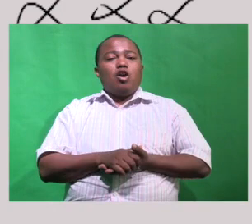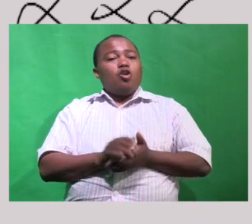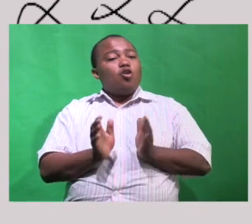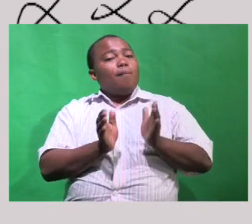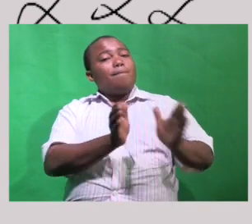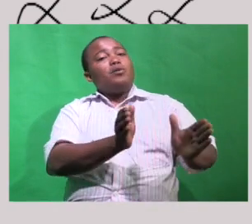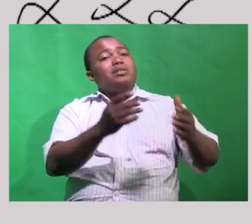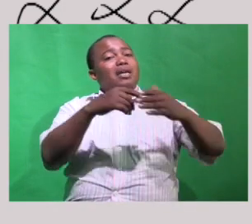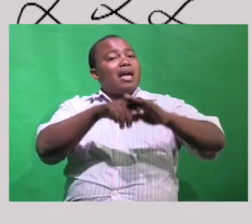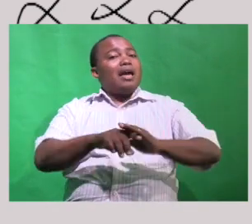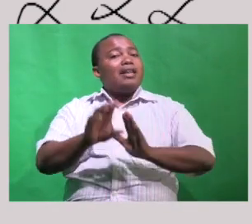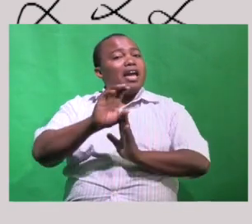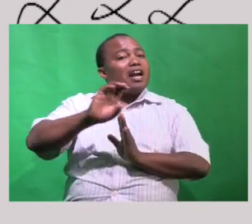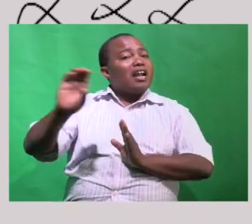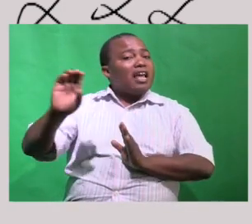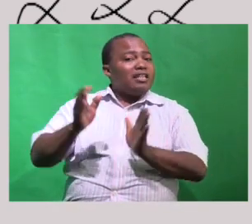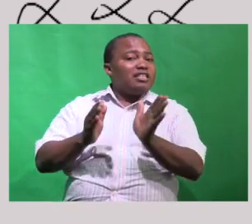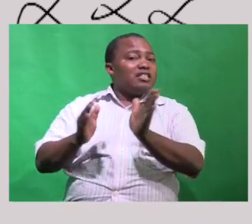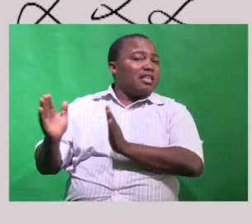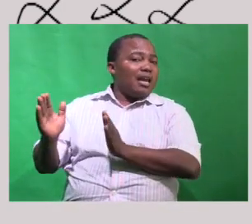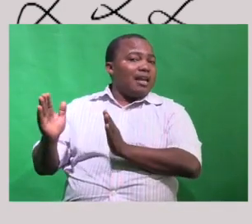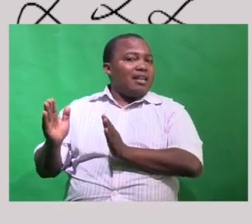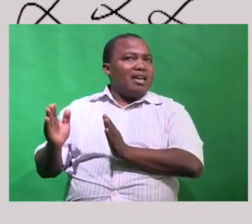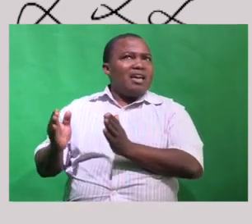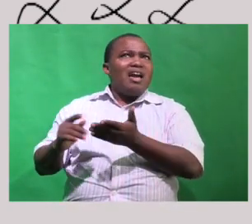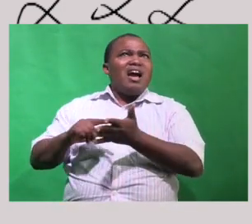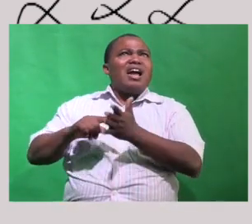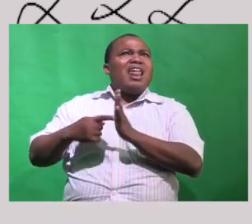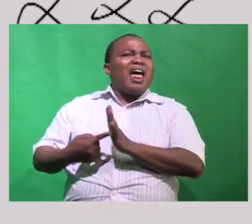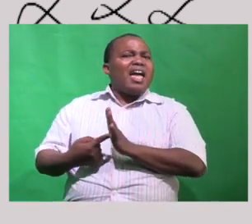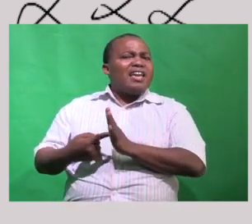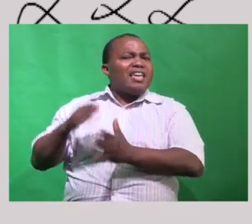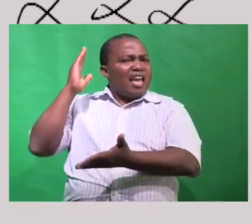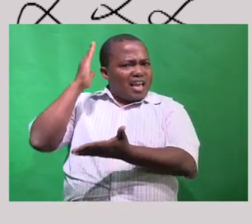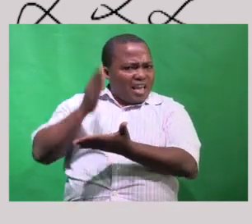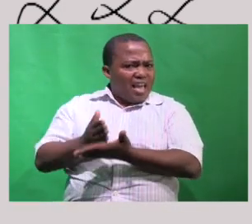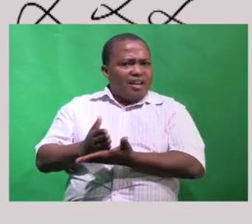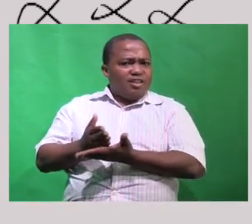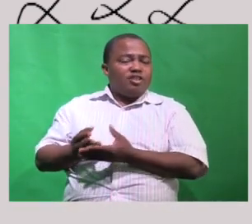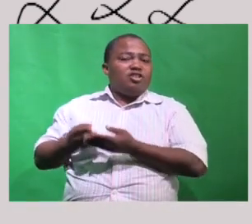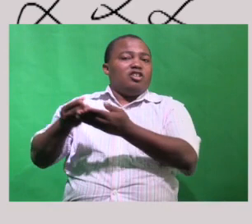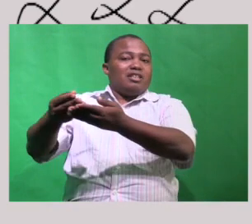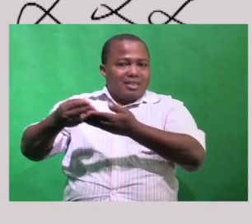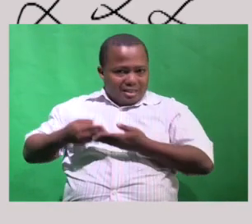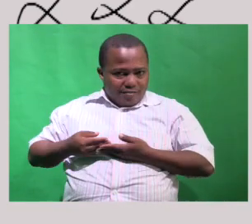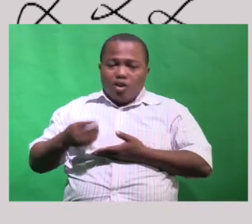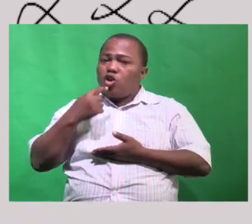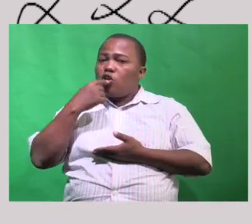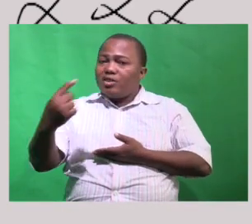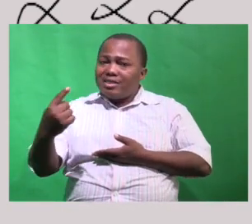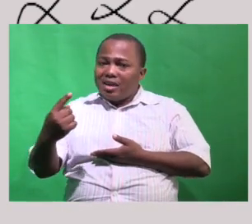credit side like a cash receive. You said that prepaid